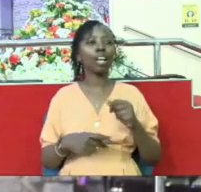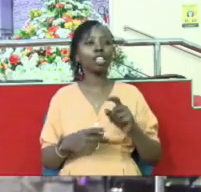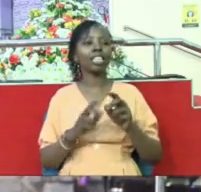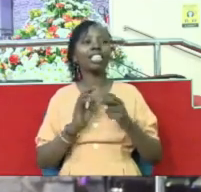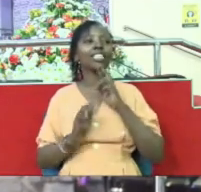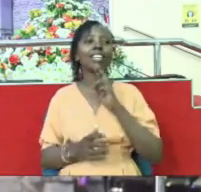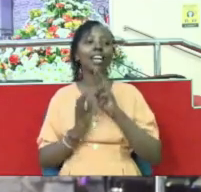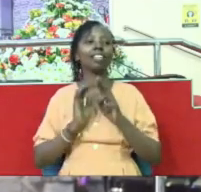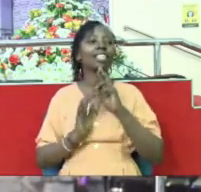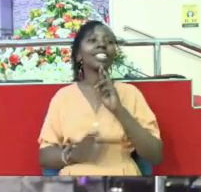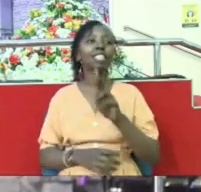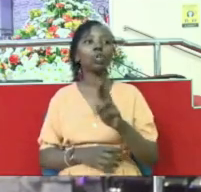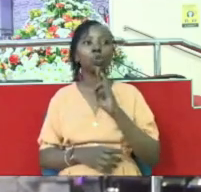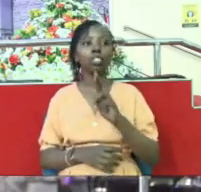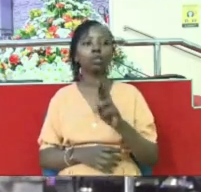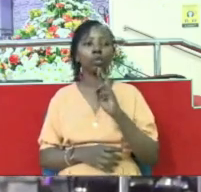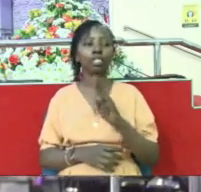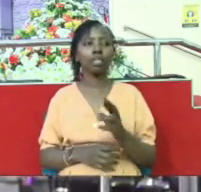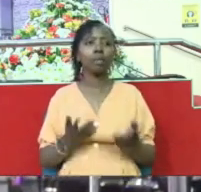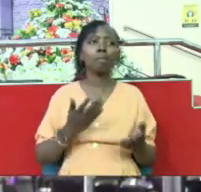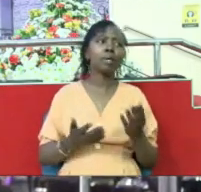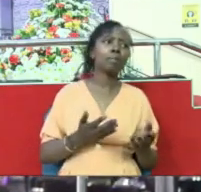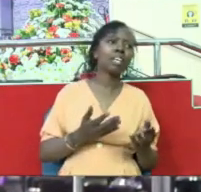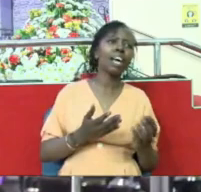is even tribal conflicts,